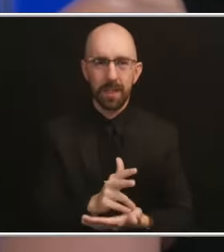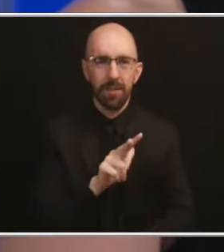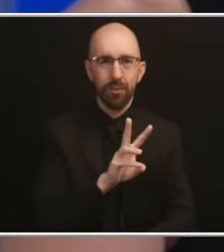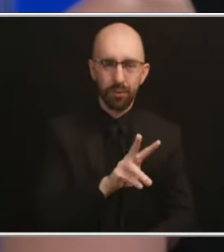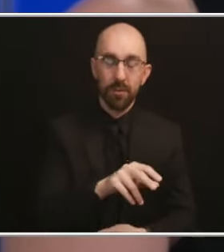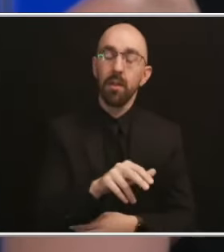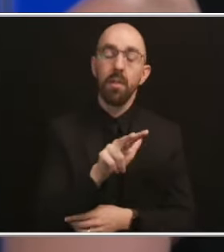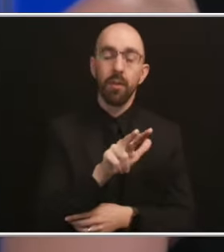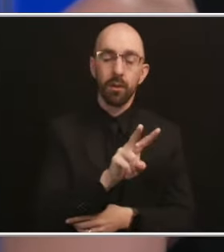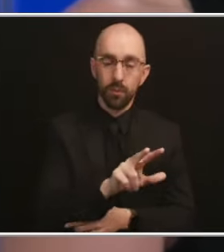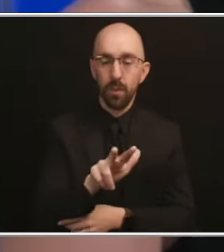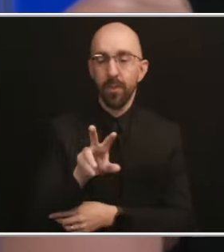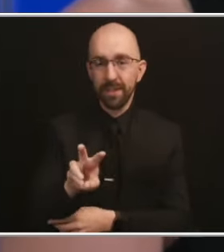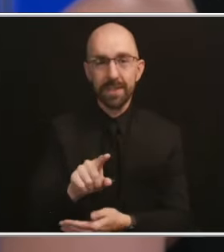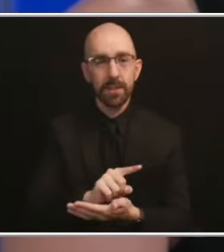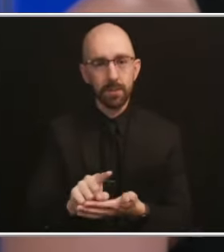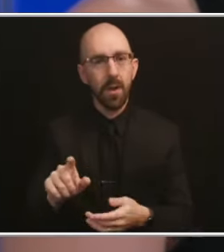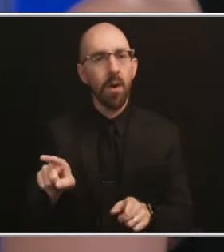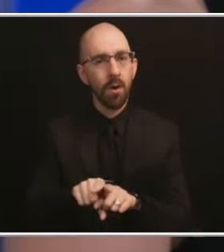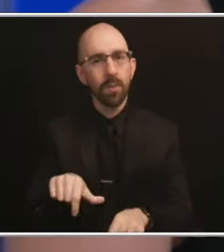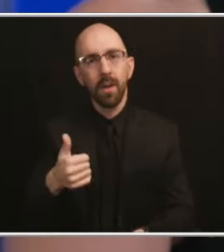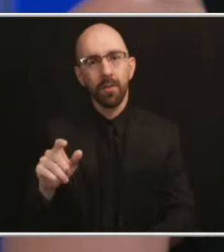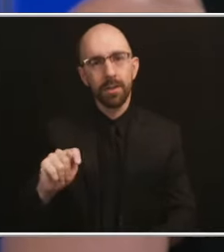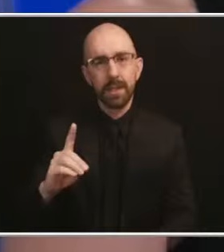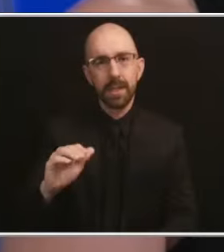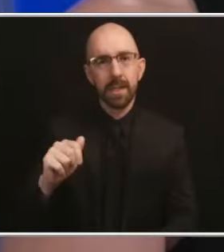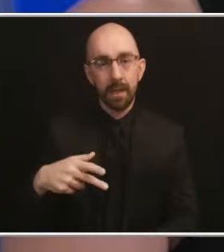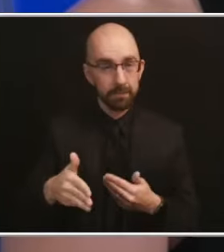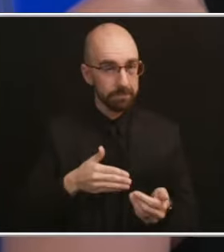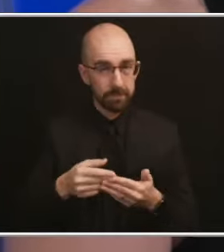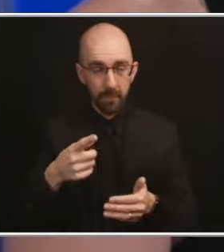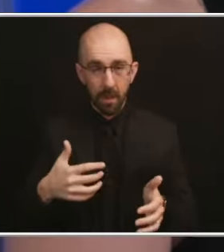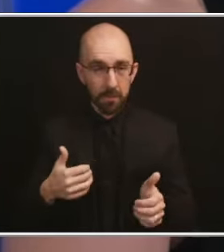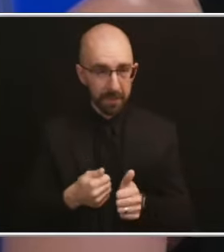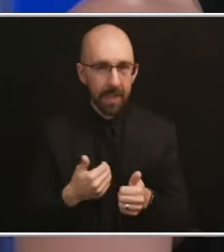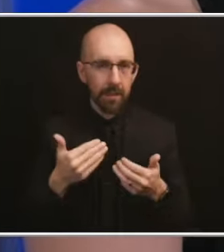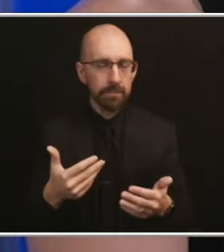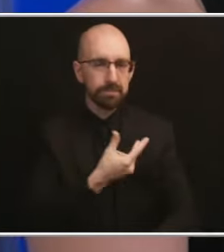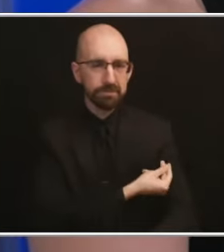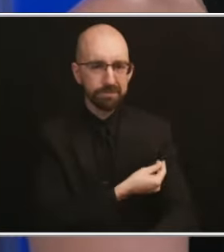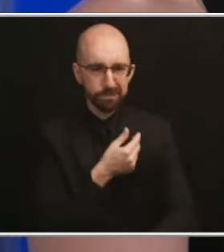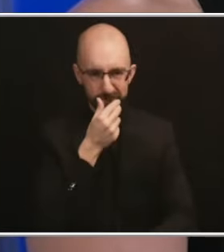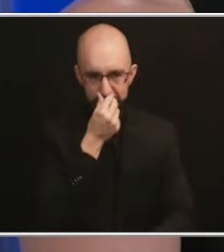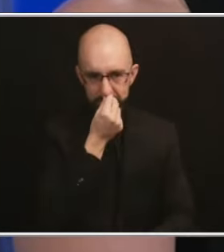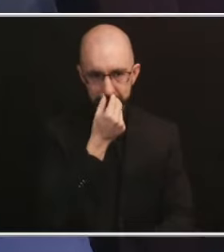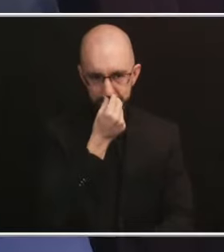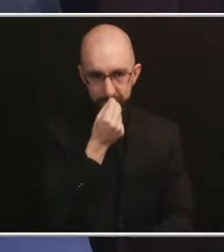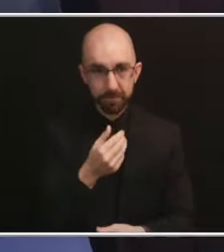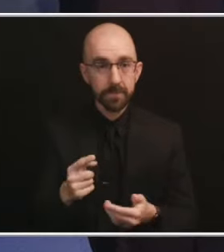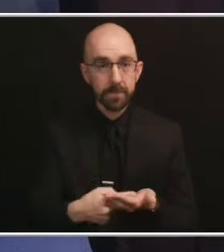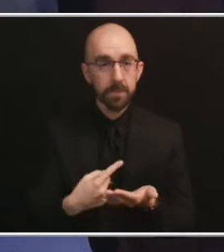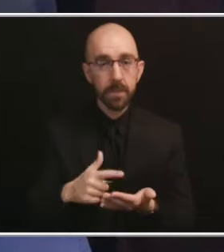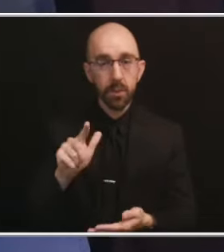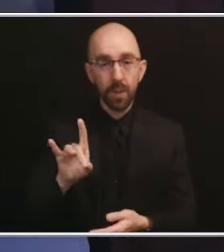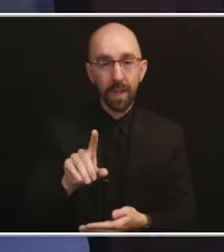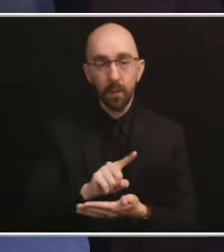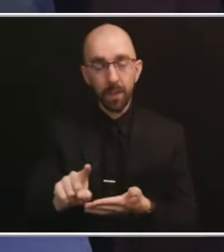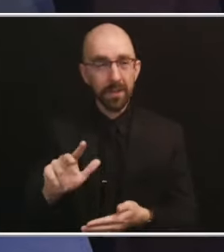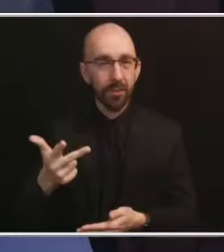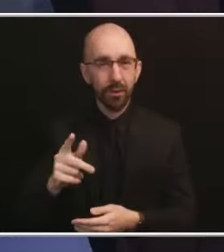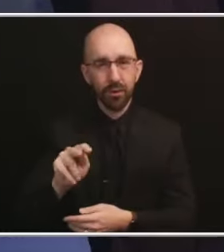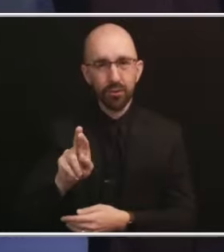another Tdap every pregnancy, even if you're up to date on it, at about 28 weeks or sometime in the third trimester. Right, and that's just because, like you said, when